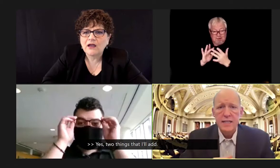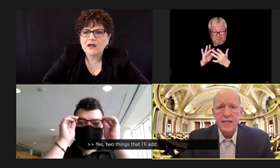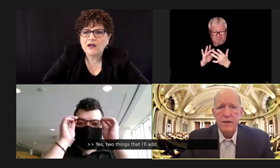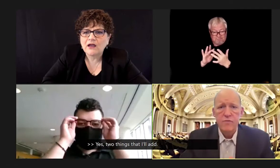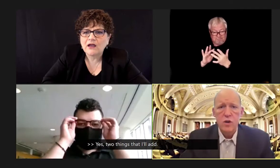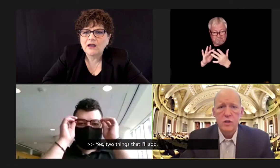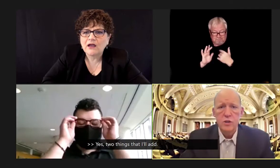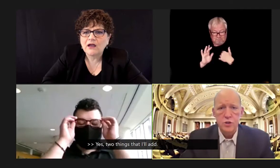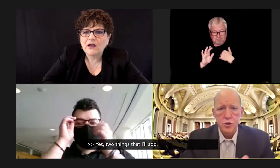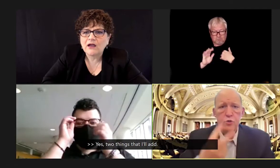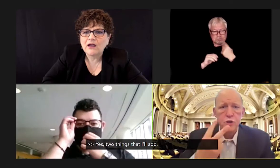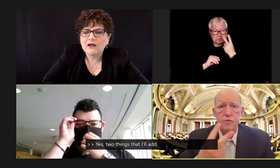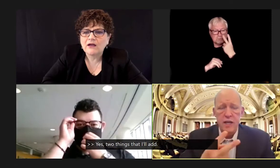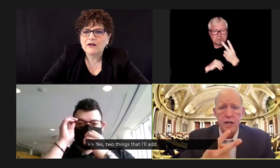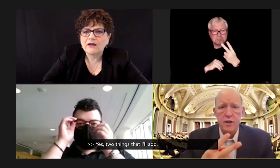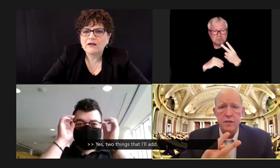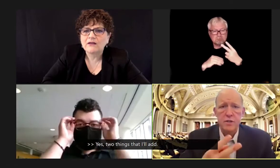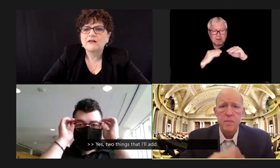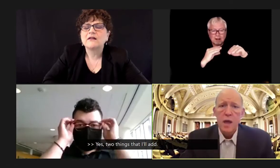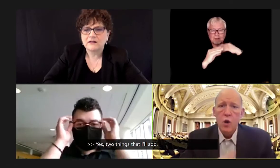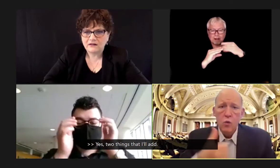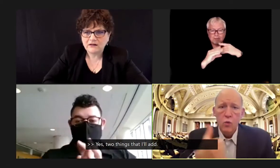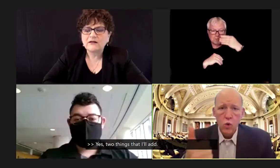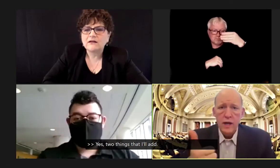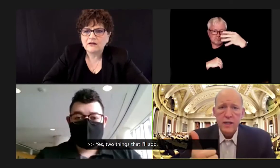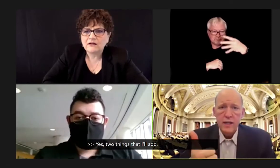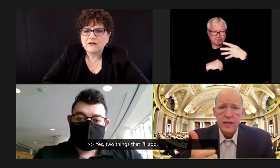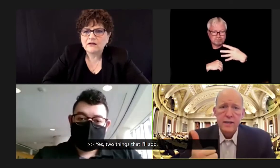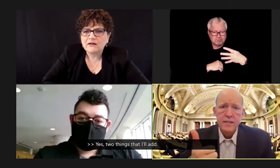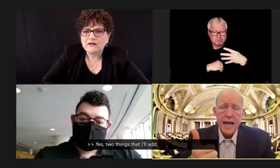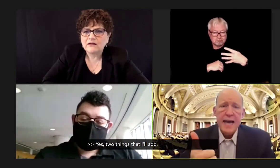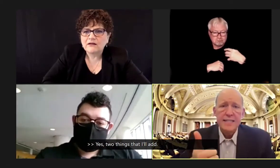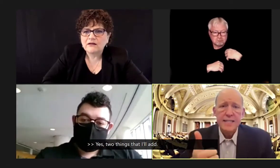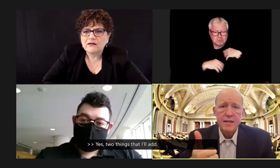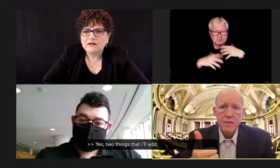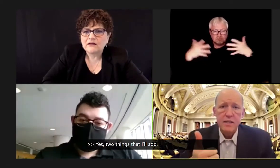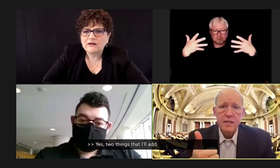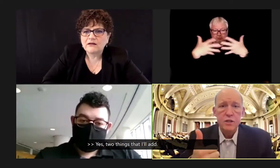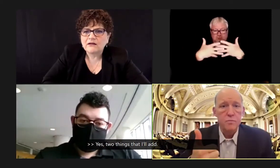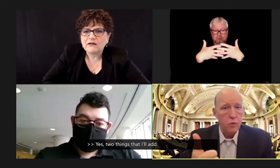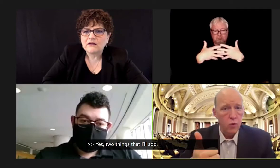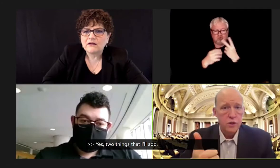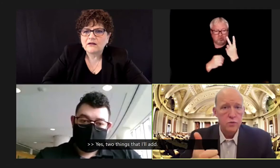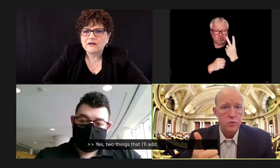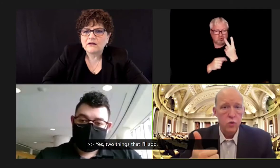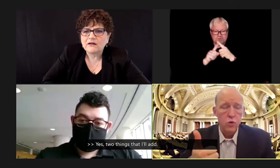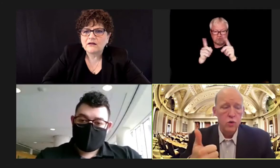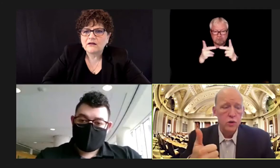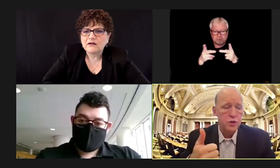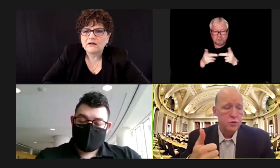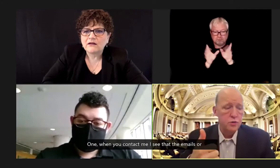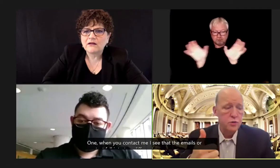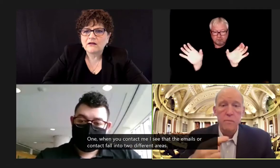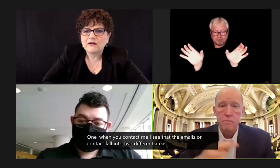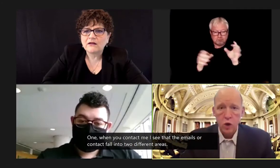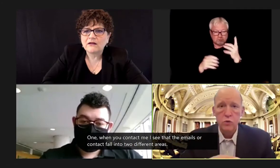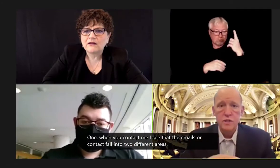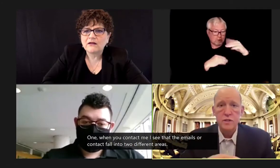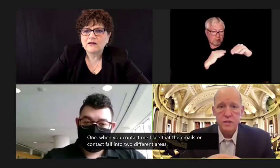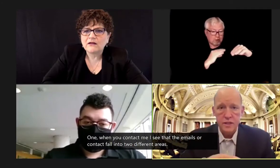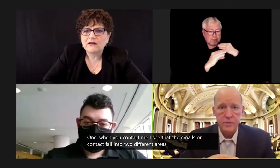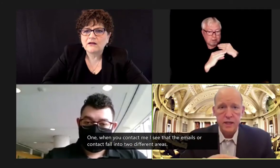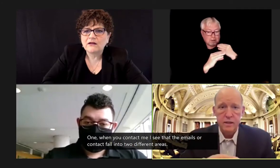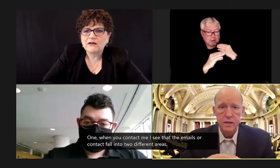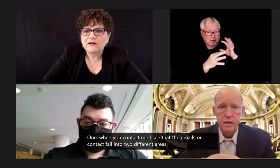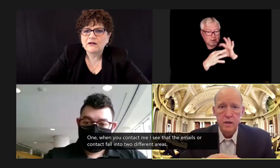the contact fall into two different areas. One is asking me to support or to